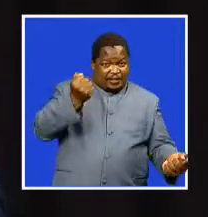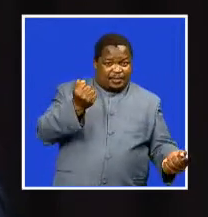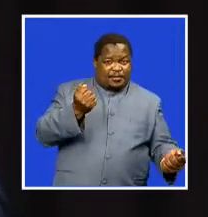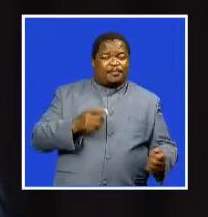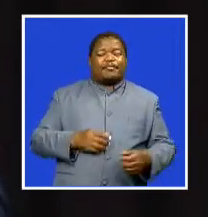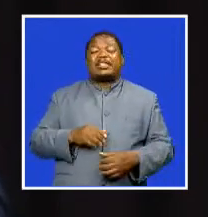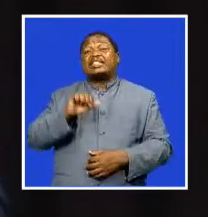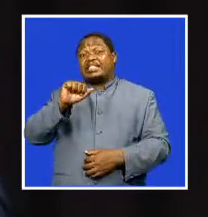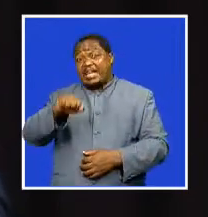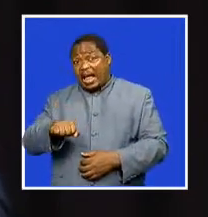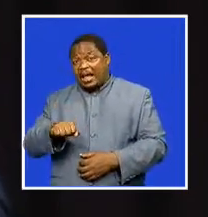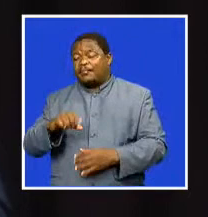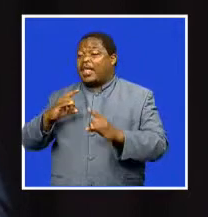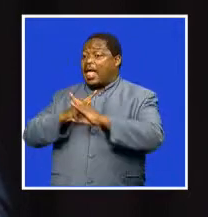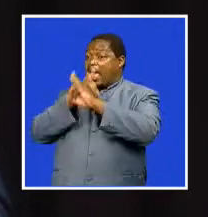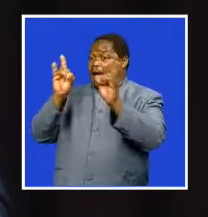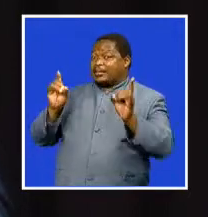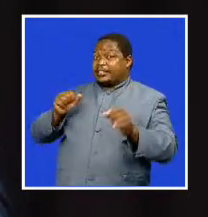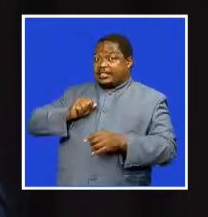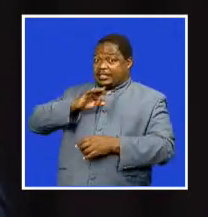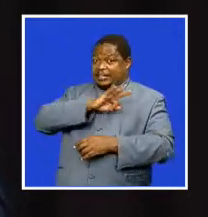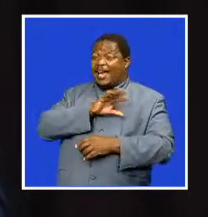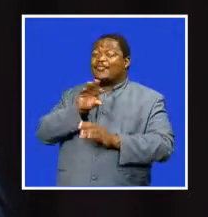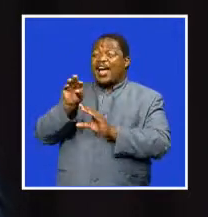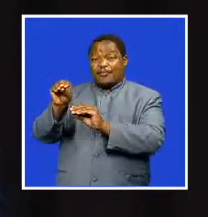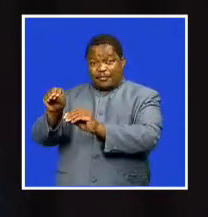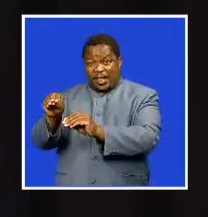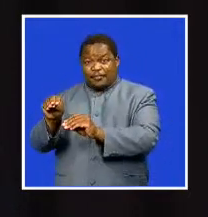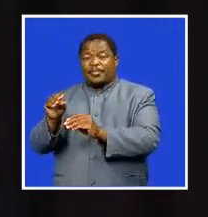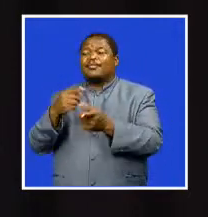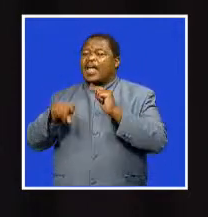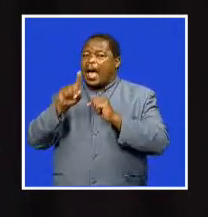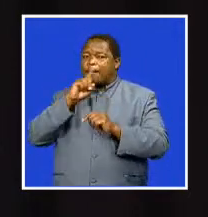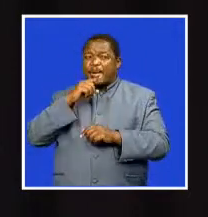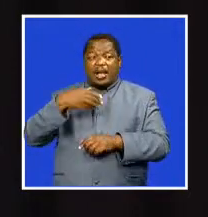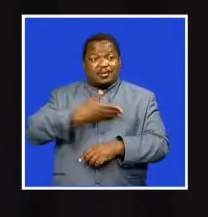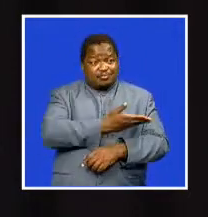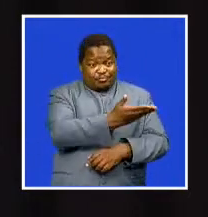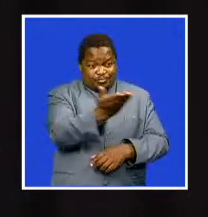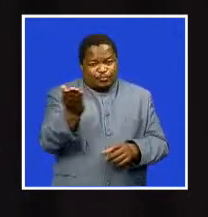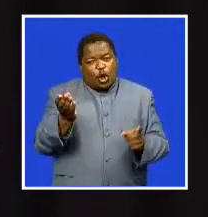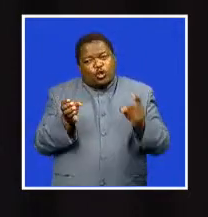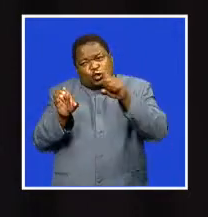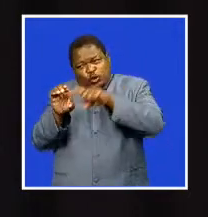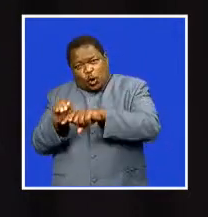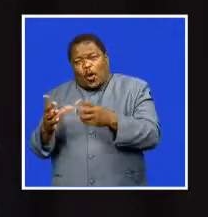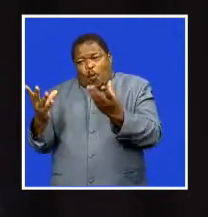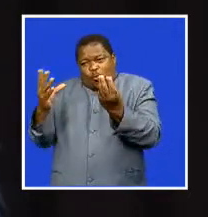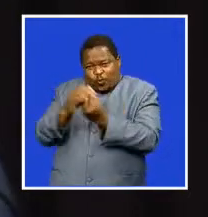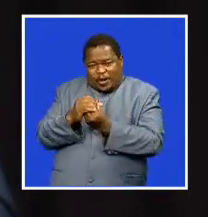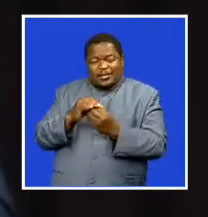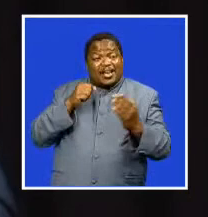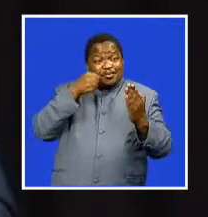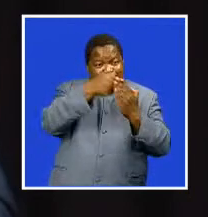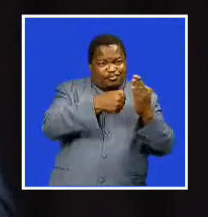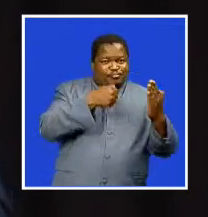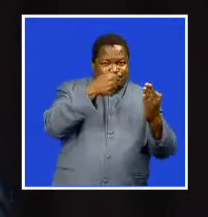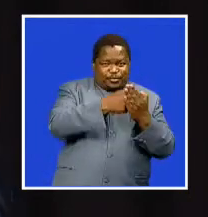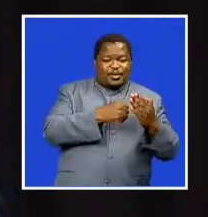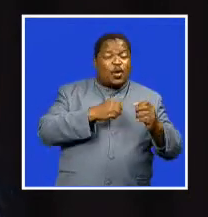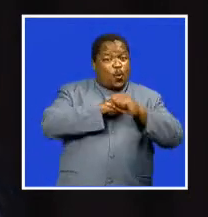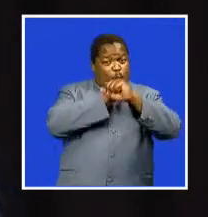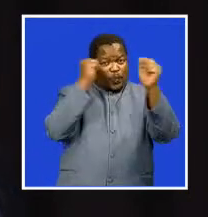and envoys of good health behavior. By working collectively towards being our keeper's